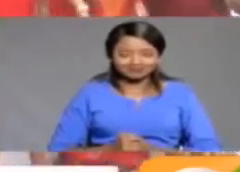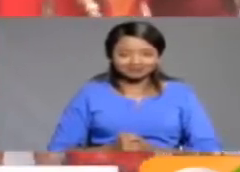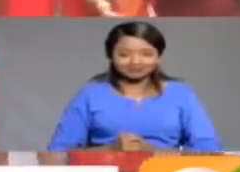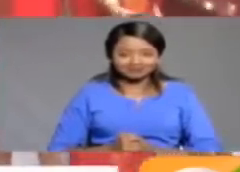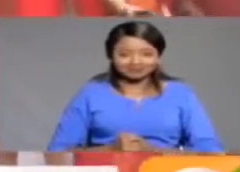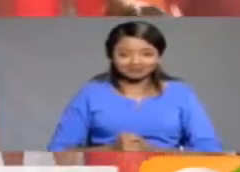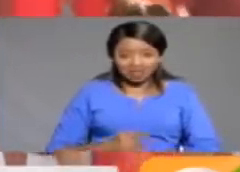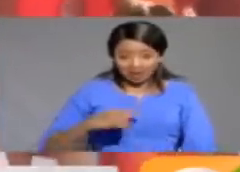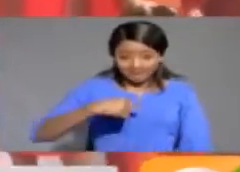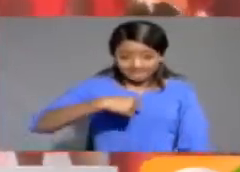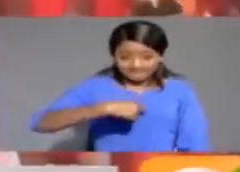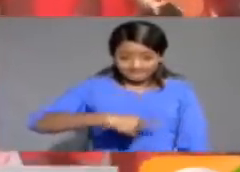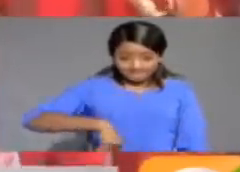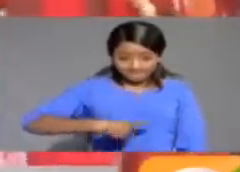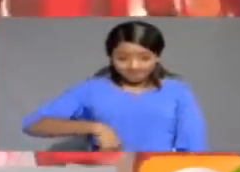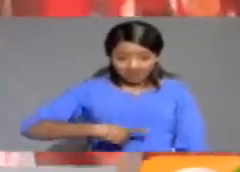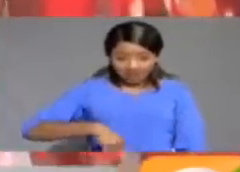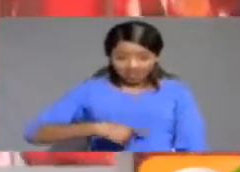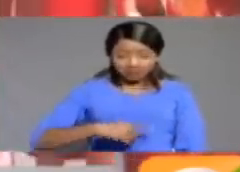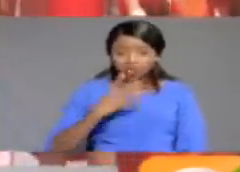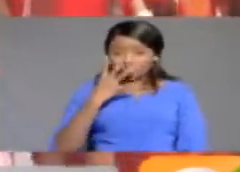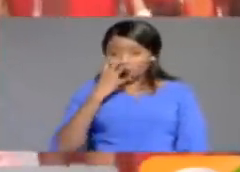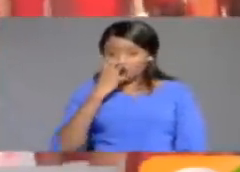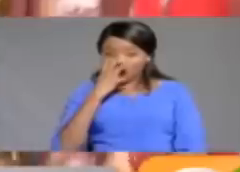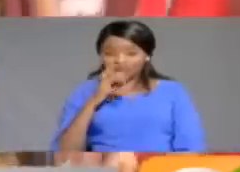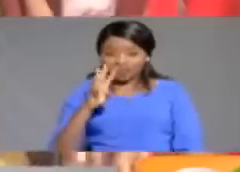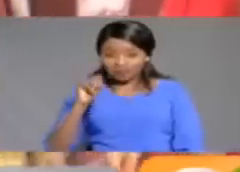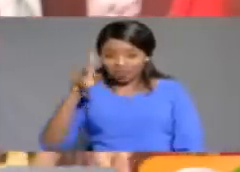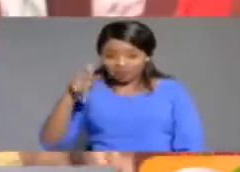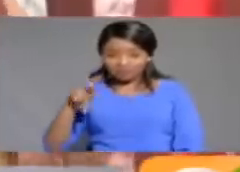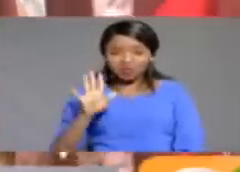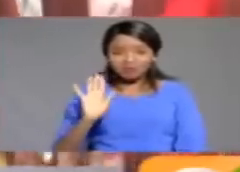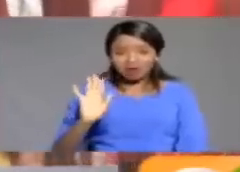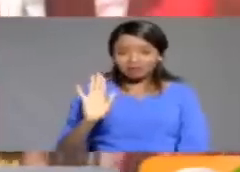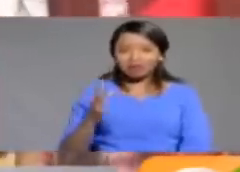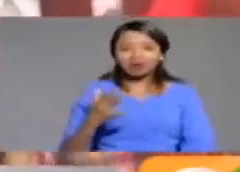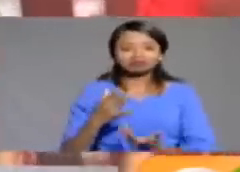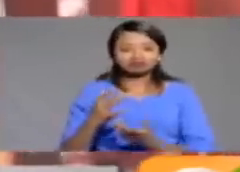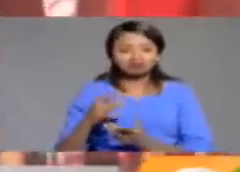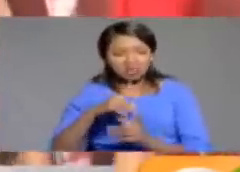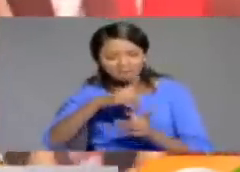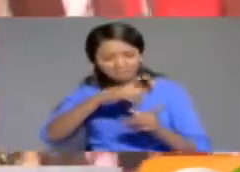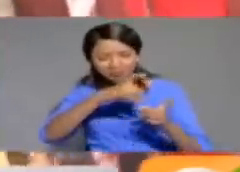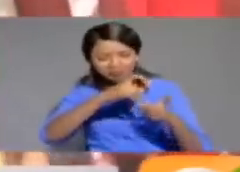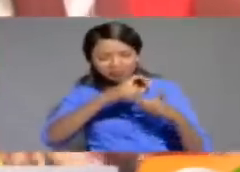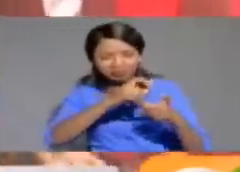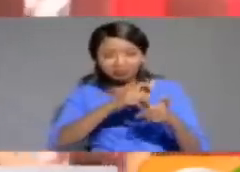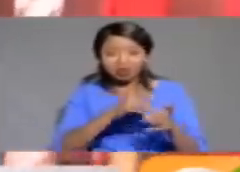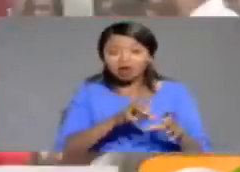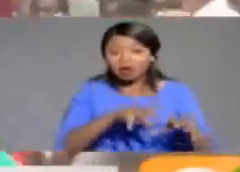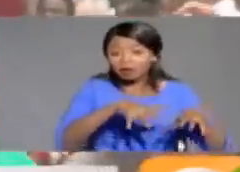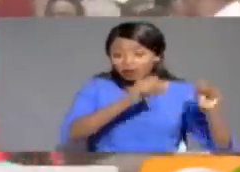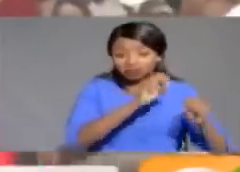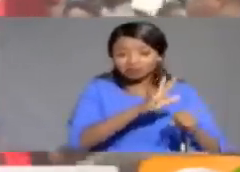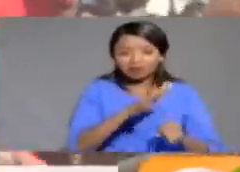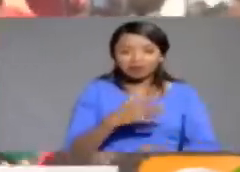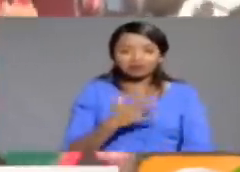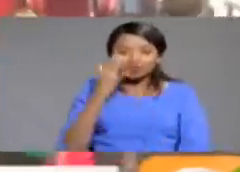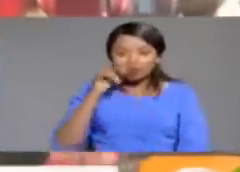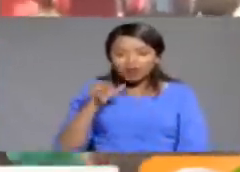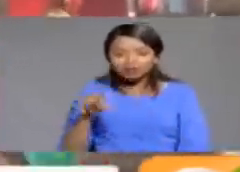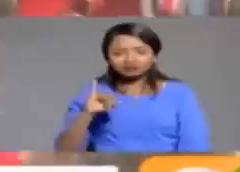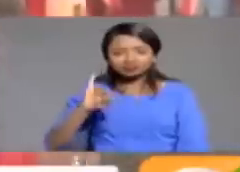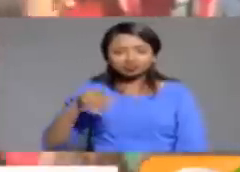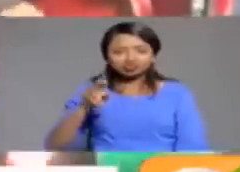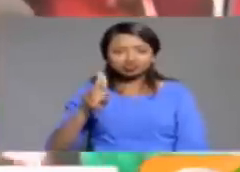In Malindi, rabble rouser rebel ODM MP Aisha Jumwa was going for his former boss's jugular. Jumwa, who assembled a battalion of